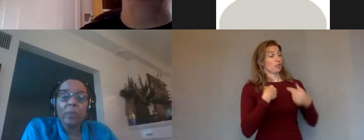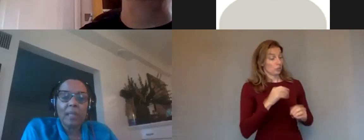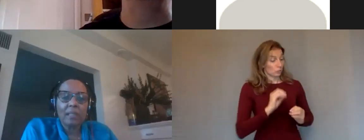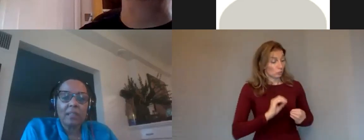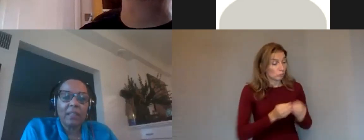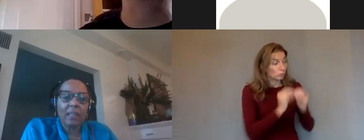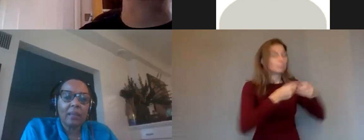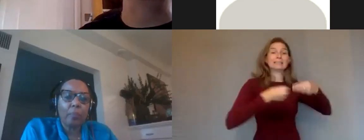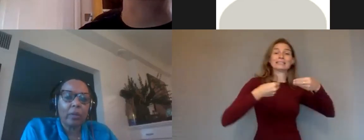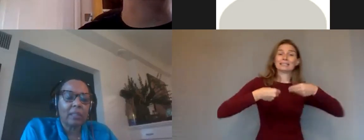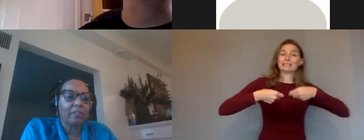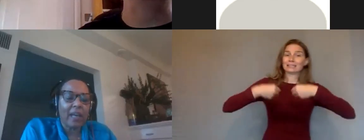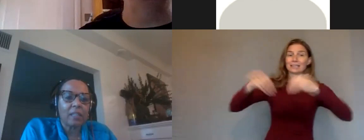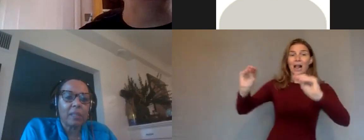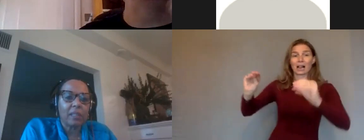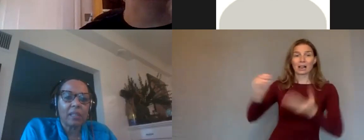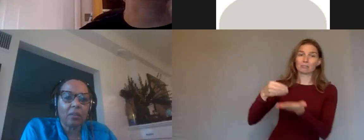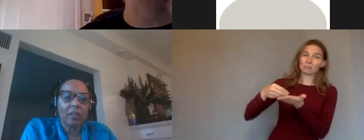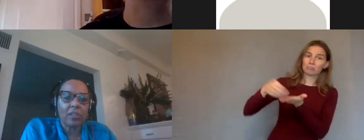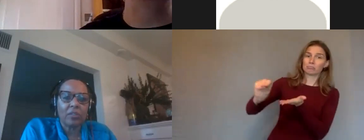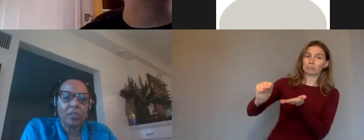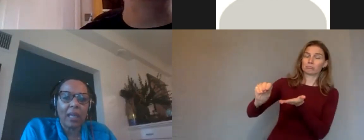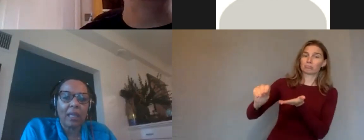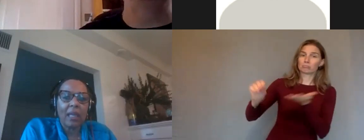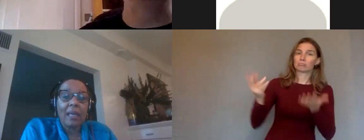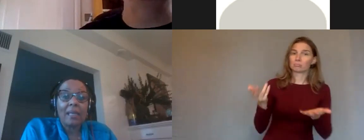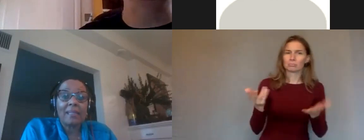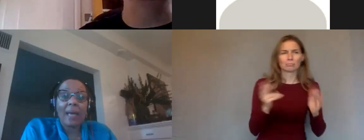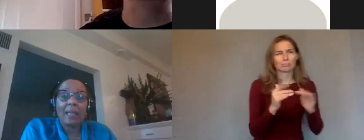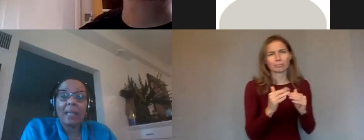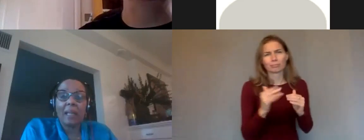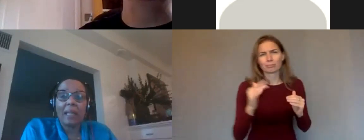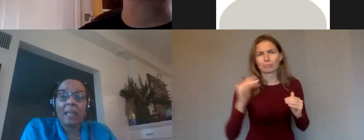I do want to say, Steve, that another important advancement in technology today